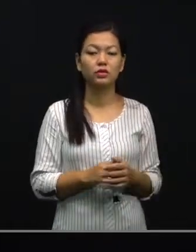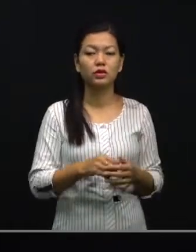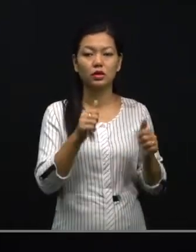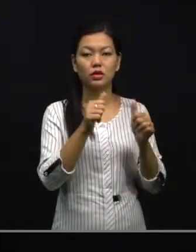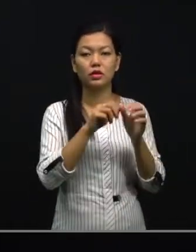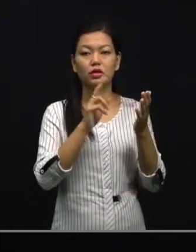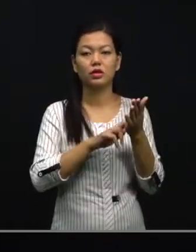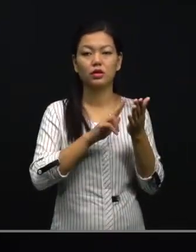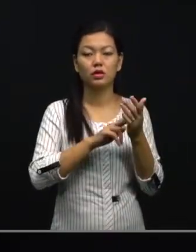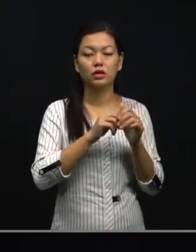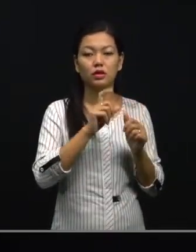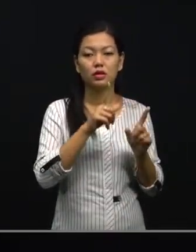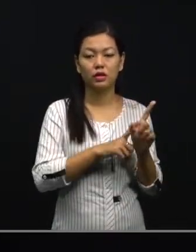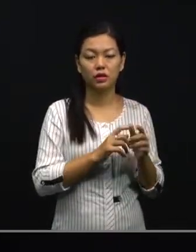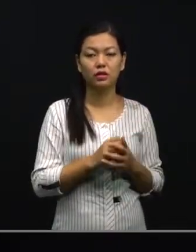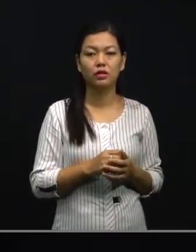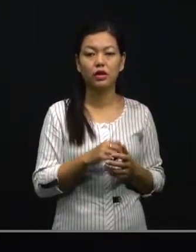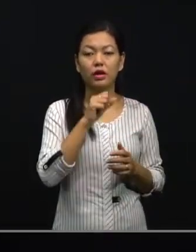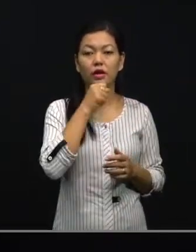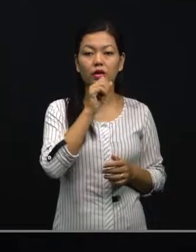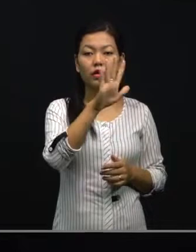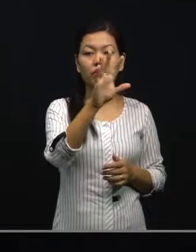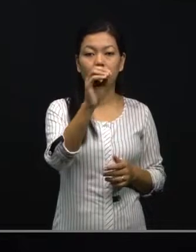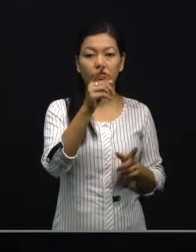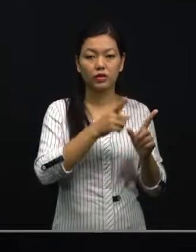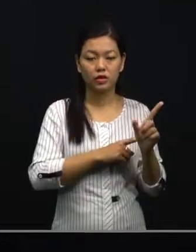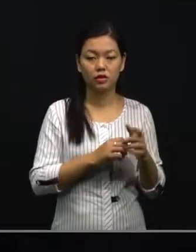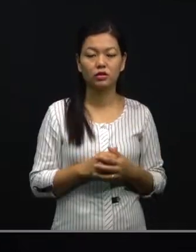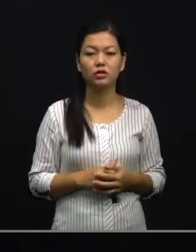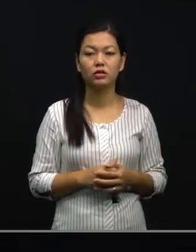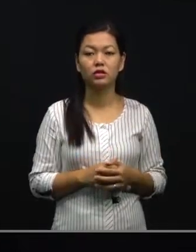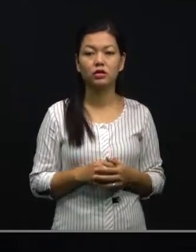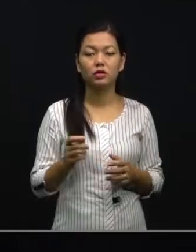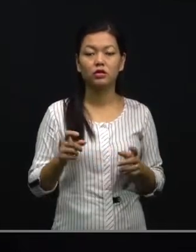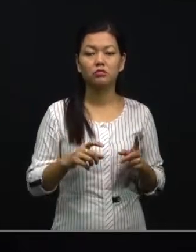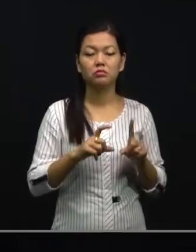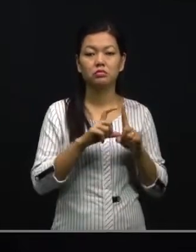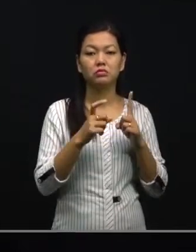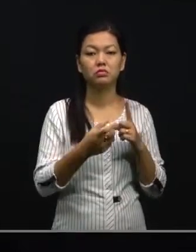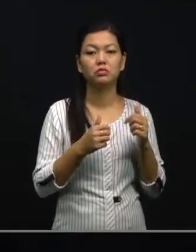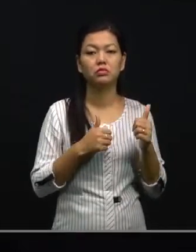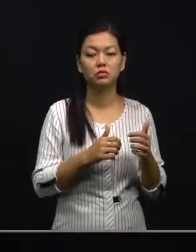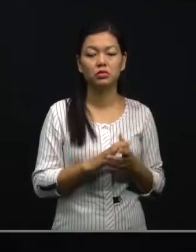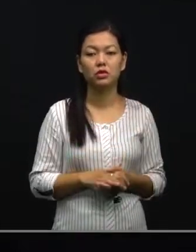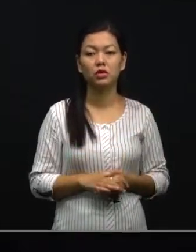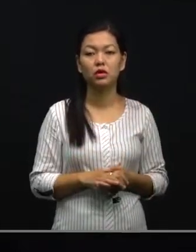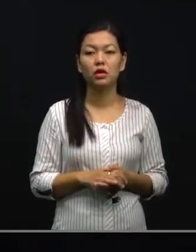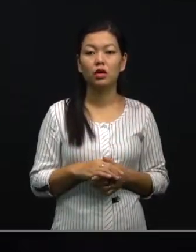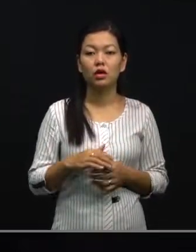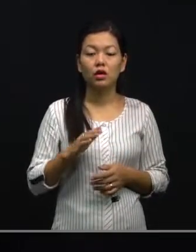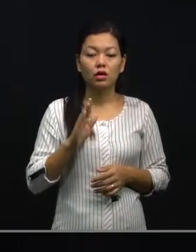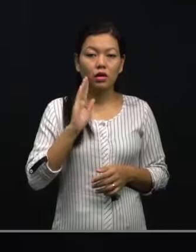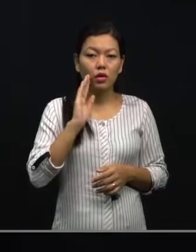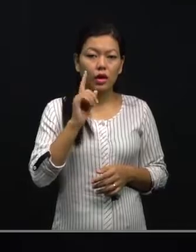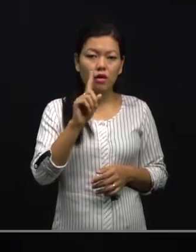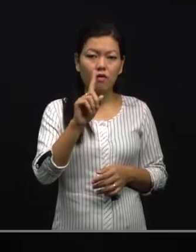woman, about 50 years of age, and very traditional and dogmatic. You know, she was the one who fainted when the bloodstain